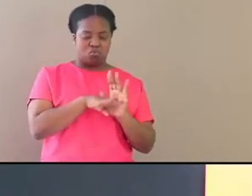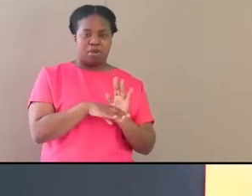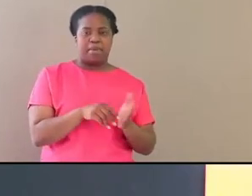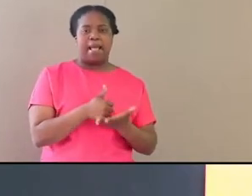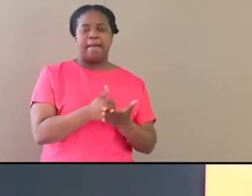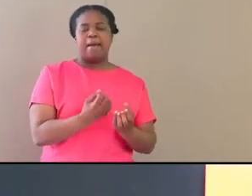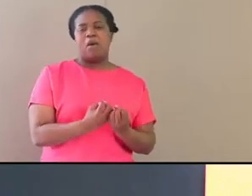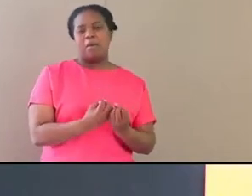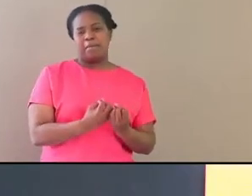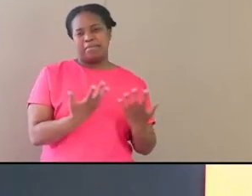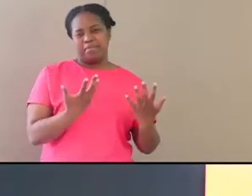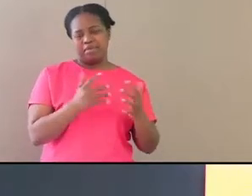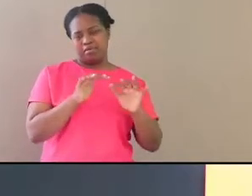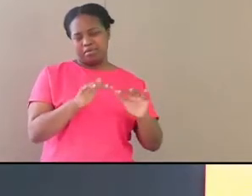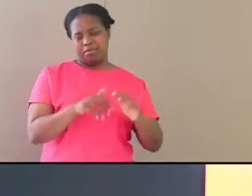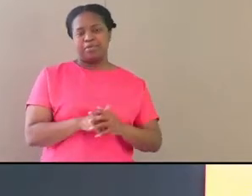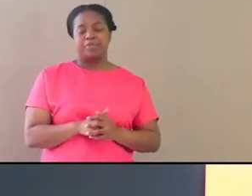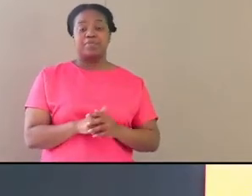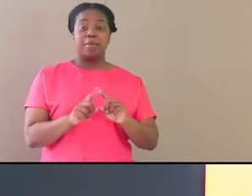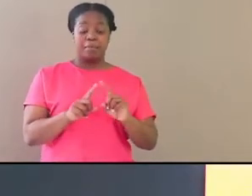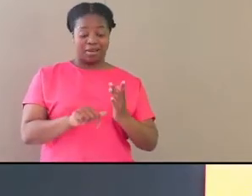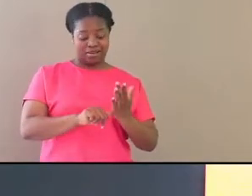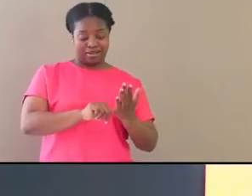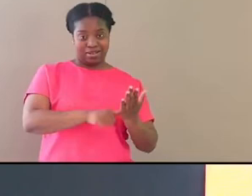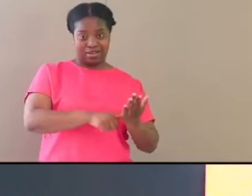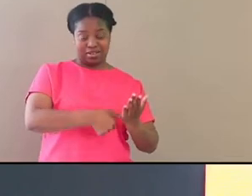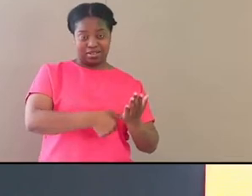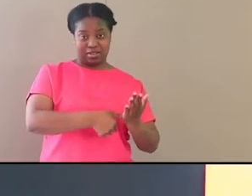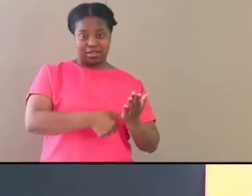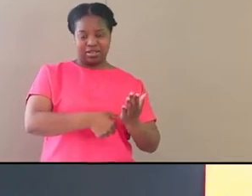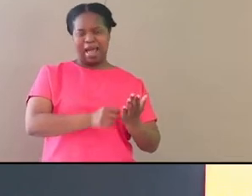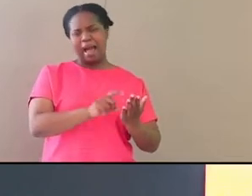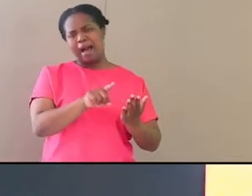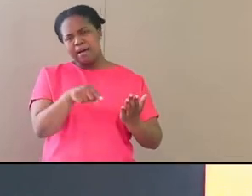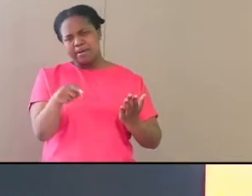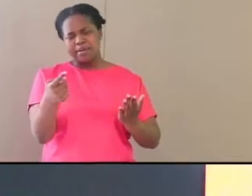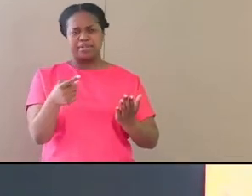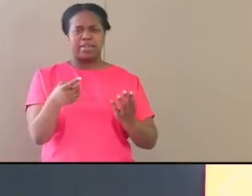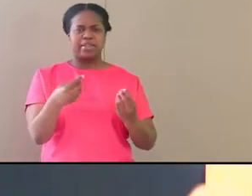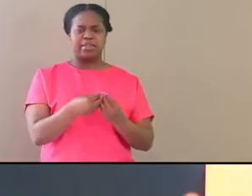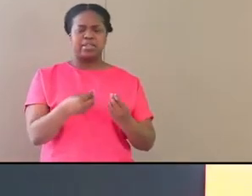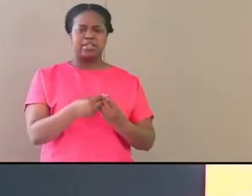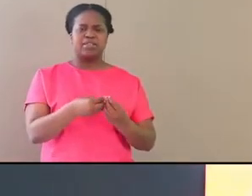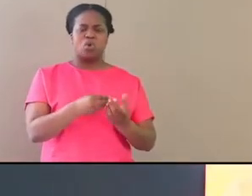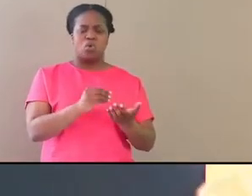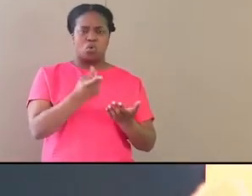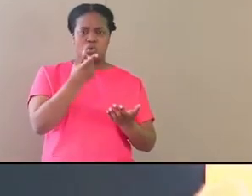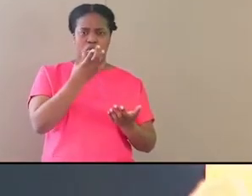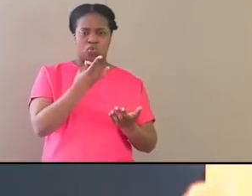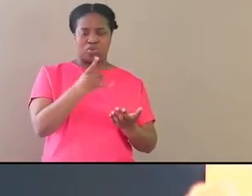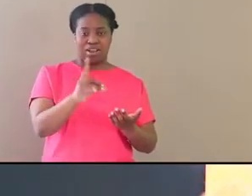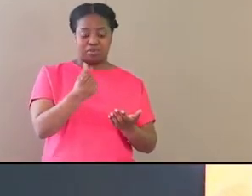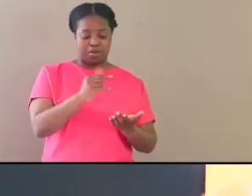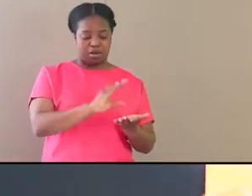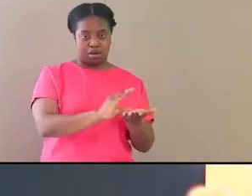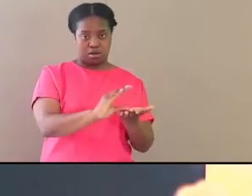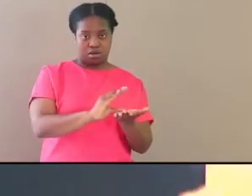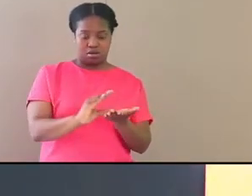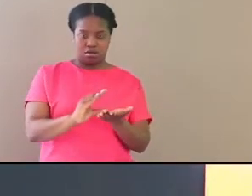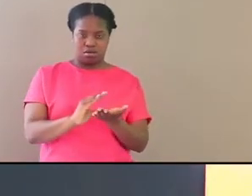But it showed that social assistance and other direct cash transfers are particularly